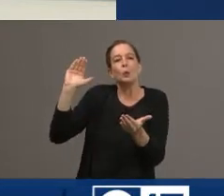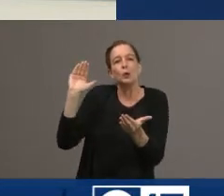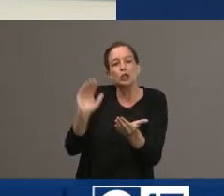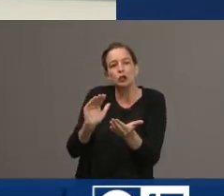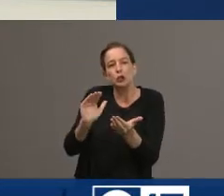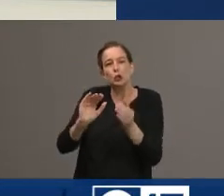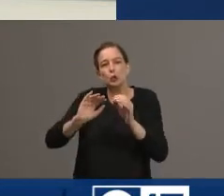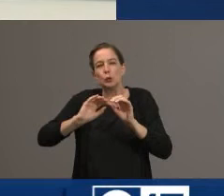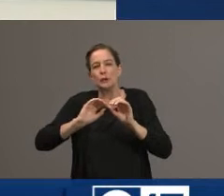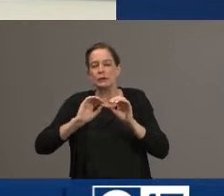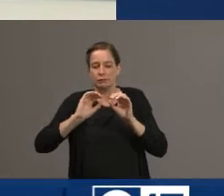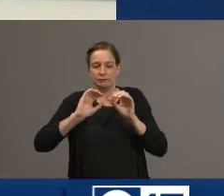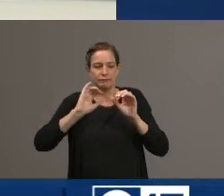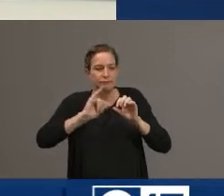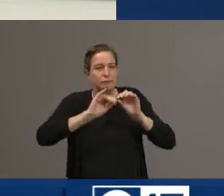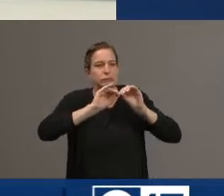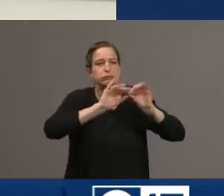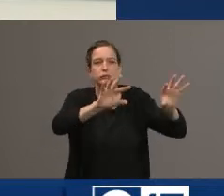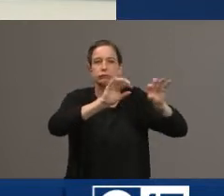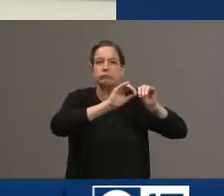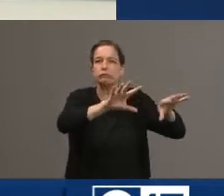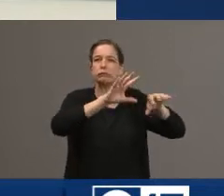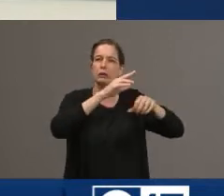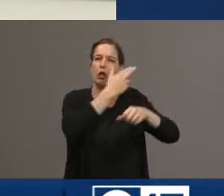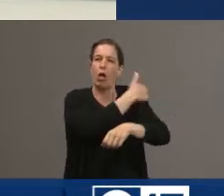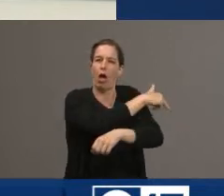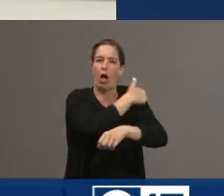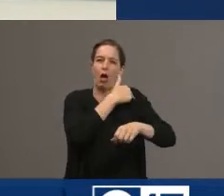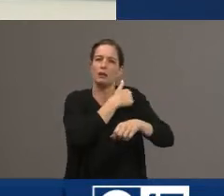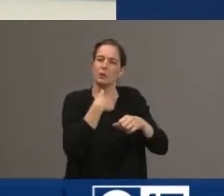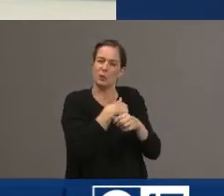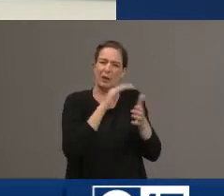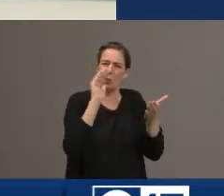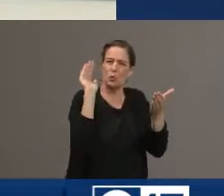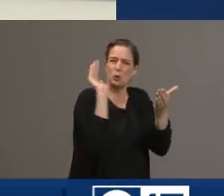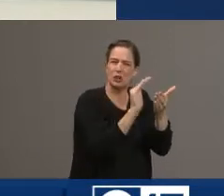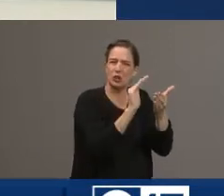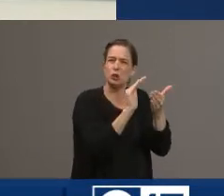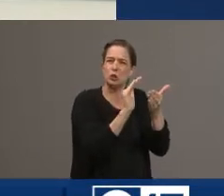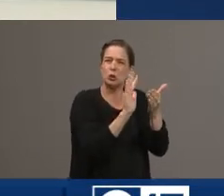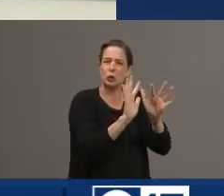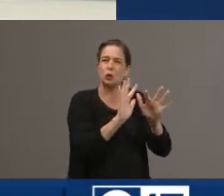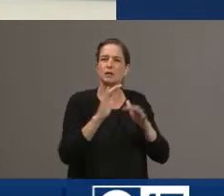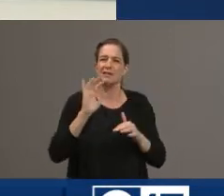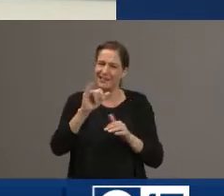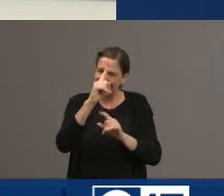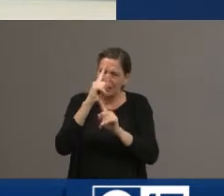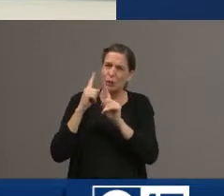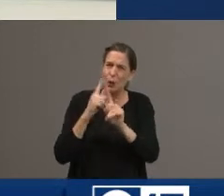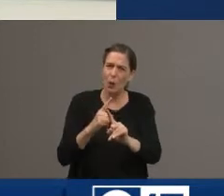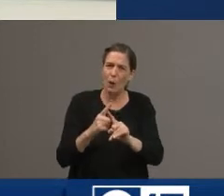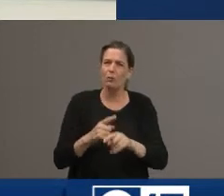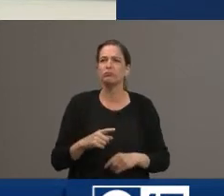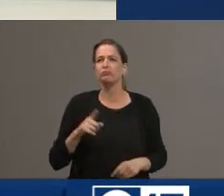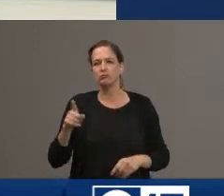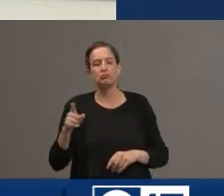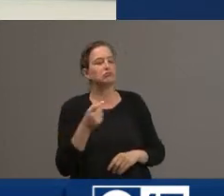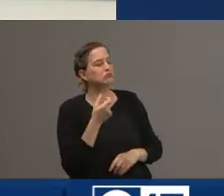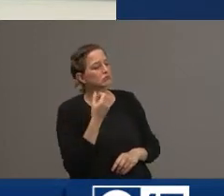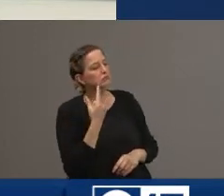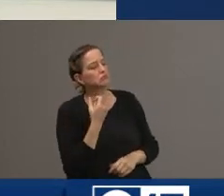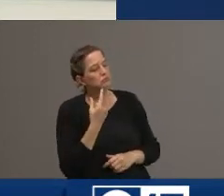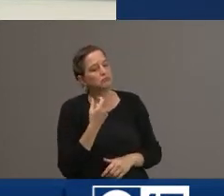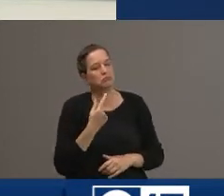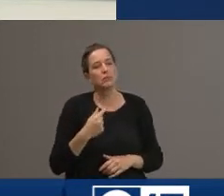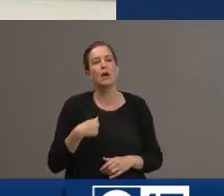of this, and that's the focus. That's the point, to see what we're doing to slow the spread. And also, I'm seeing a sense